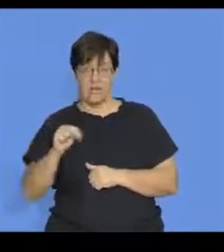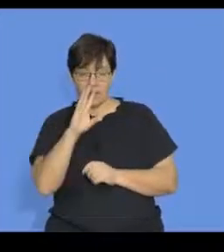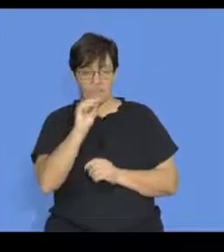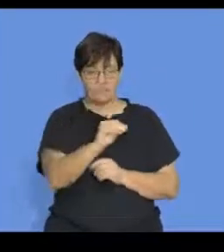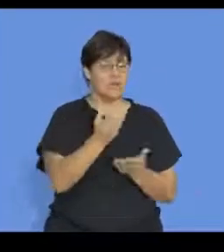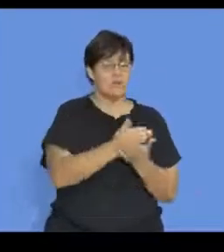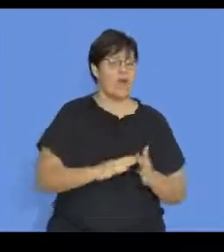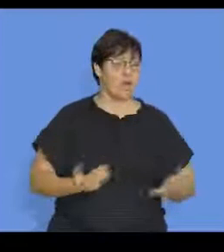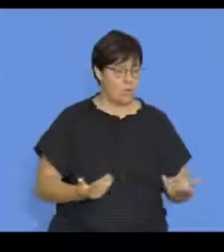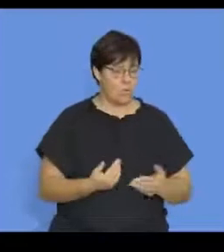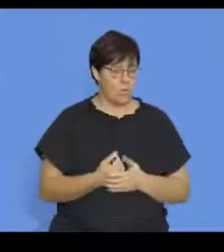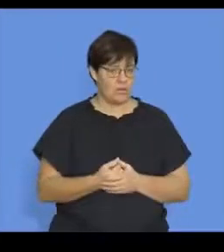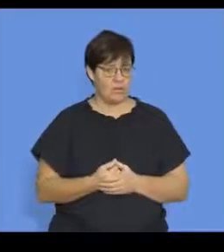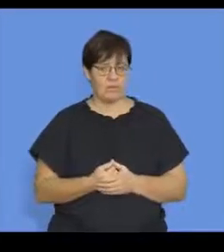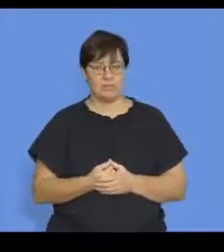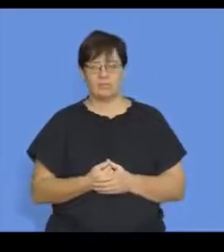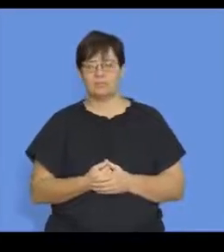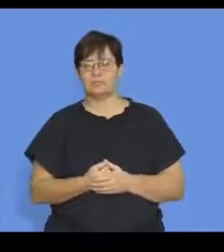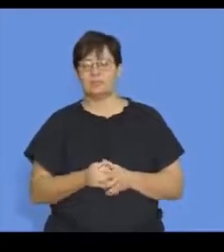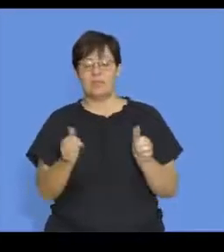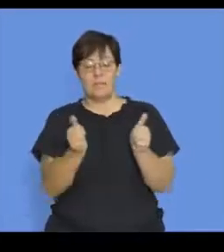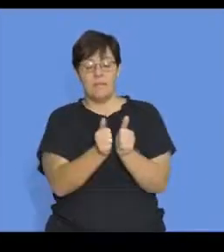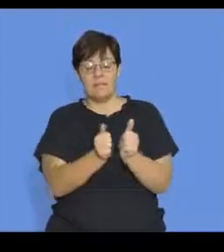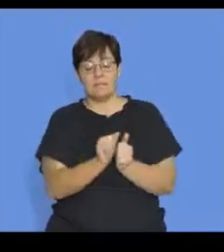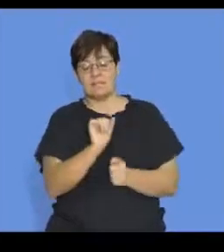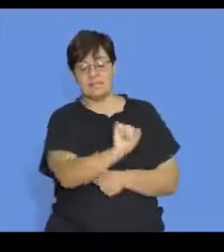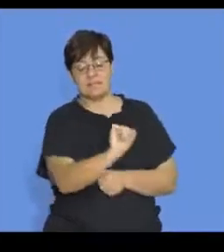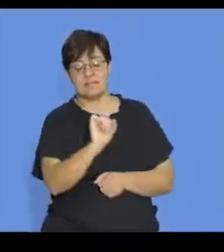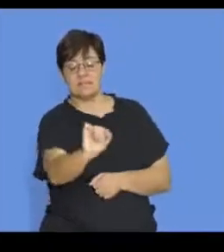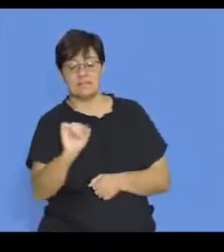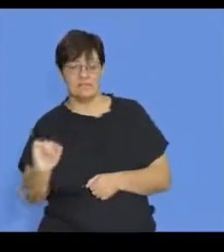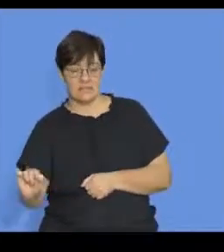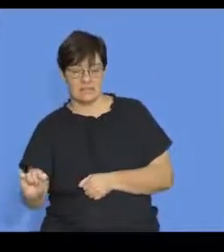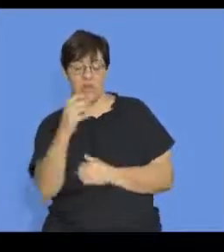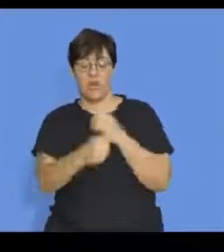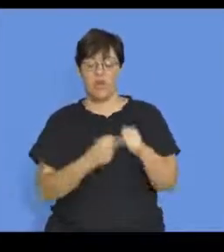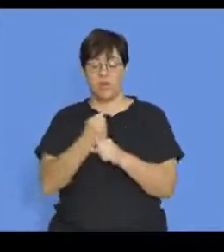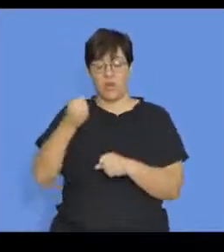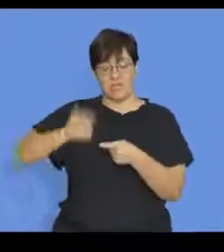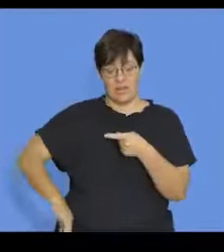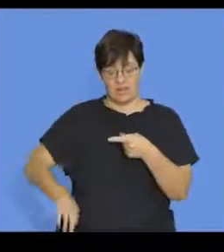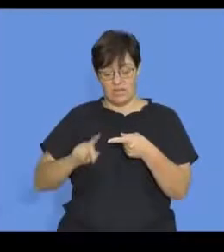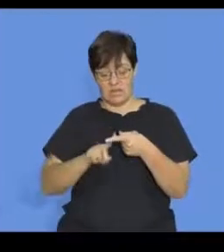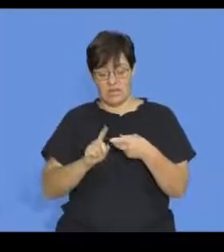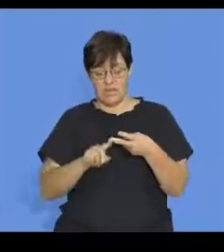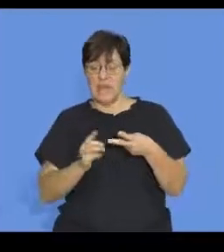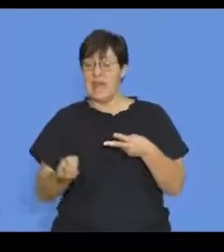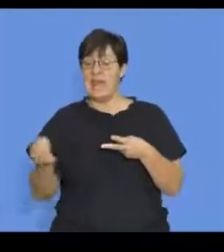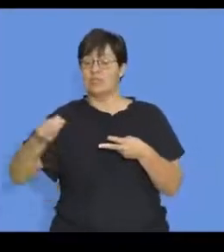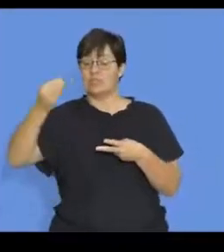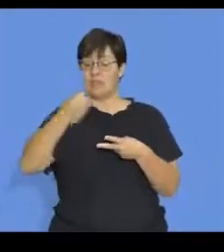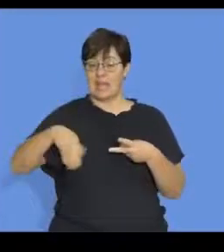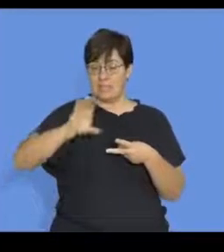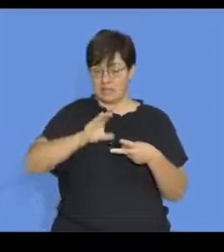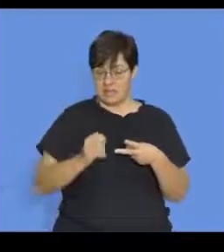going to now include the provision of the partner's annual salary, the interest